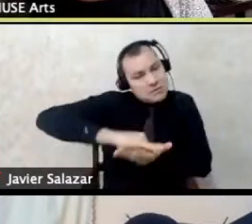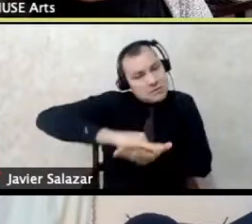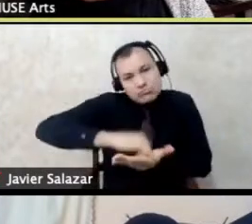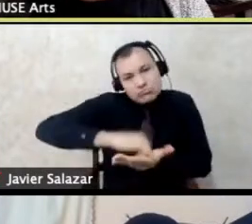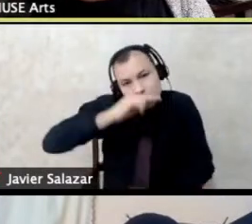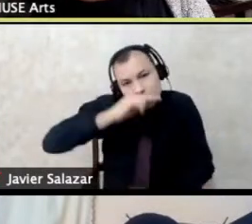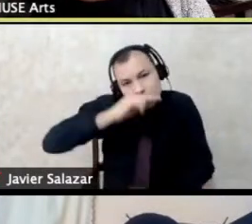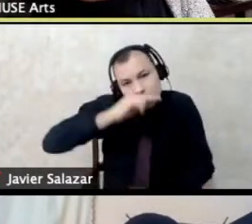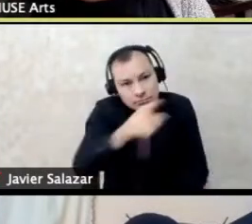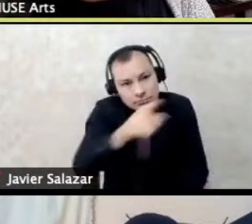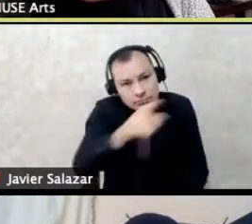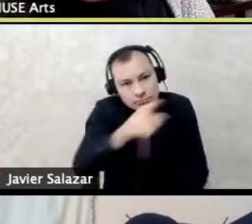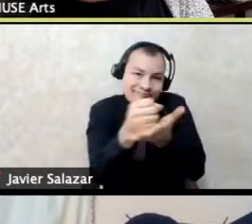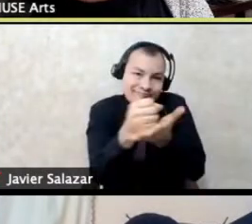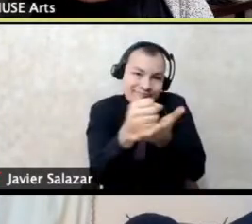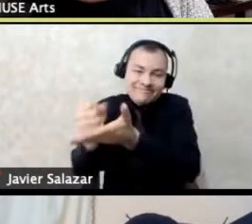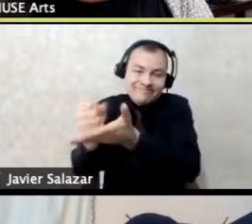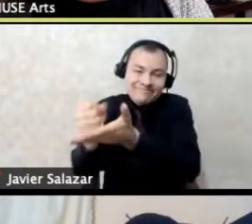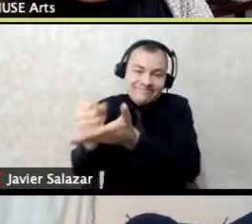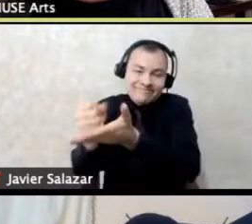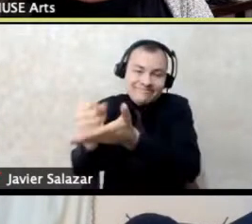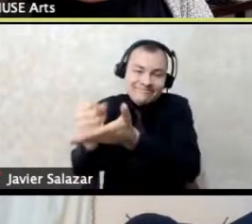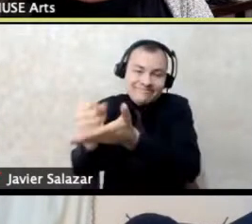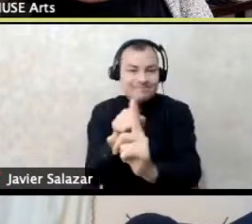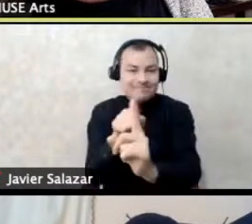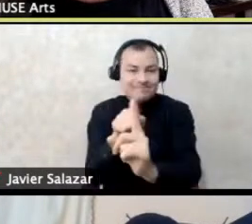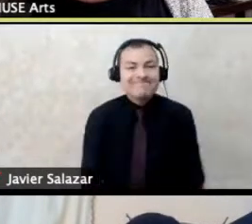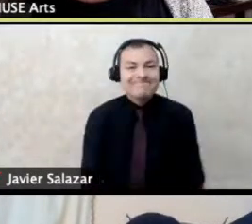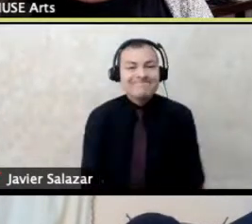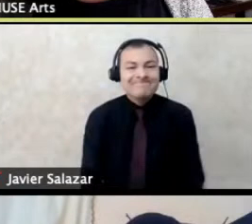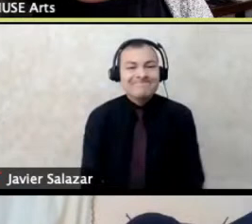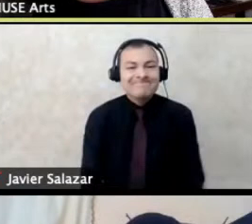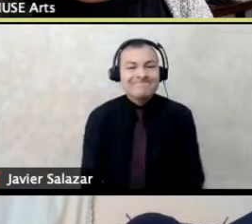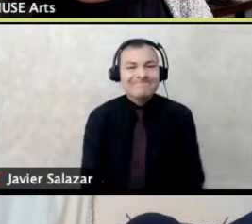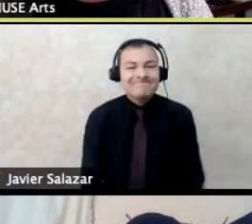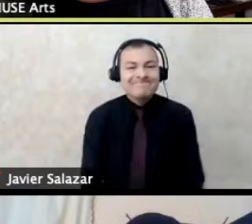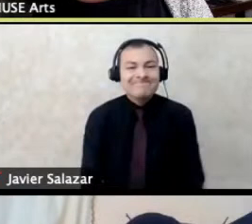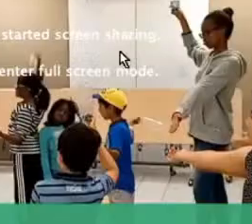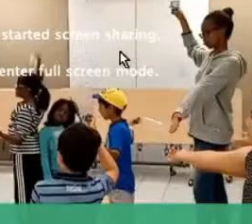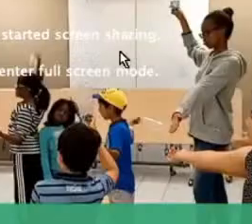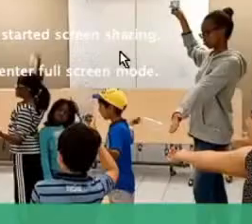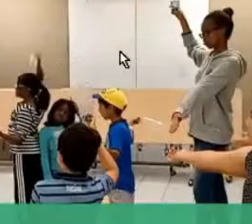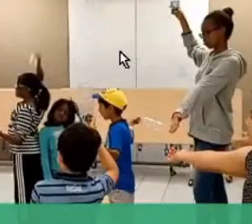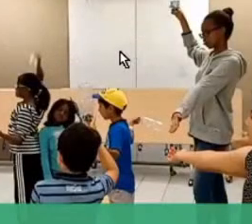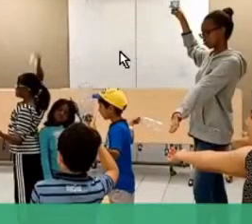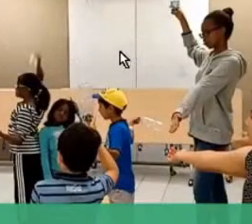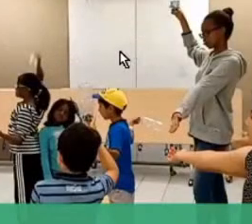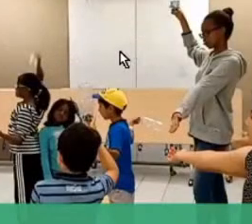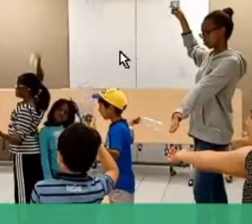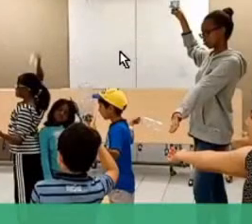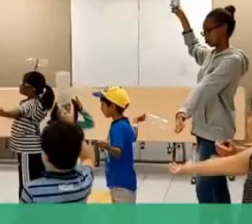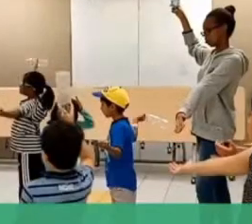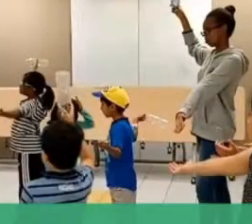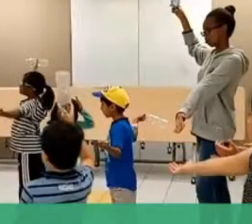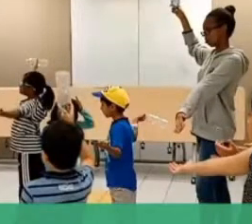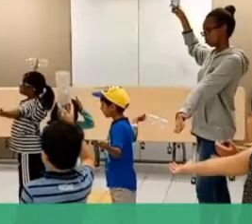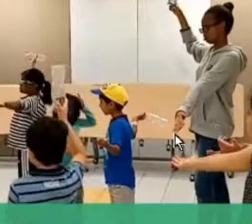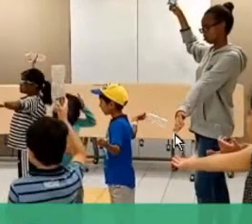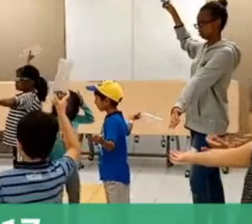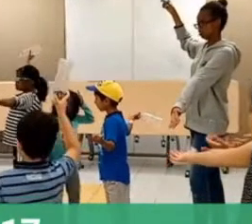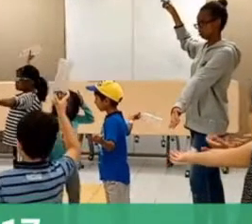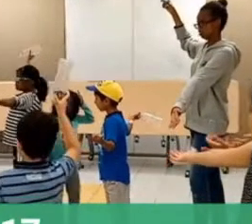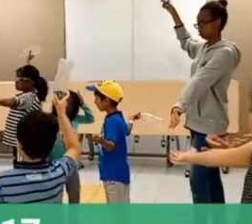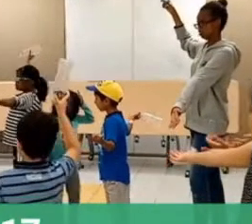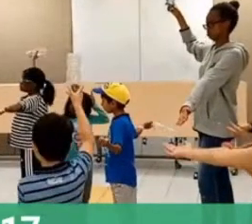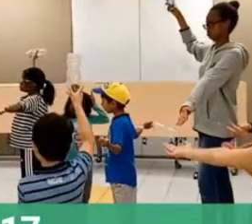video. Yeah, okay. I think you have, okay. I think everybody has credentials. Yes, let's check. Yes, can you see it? Yes. Awesome,